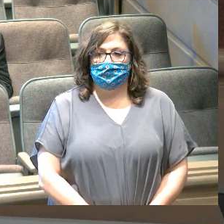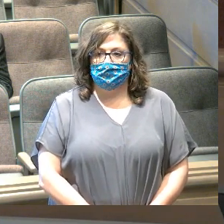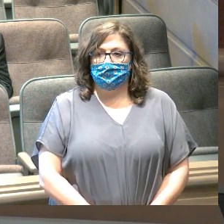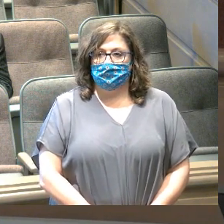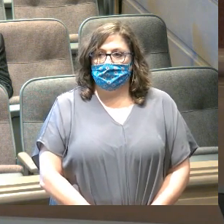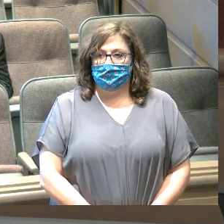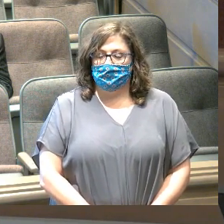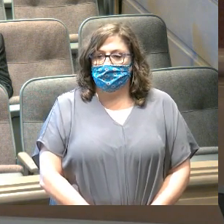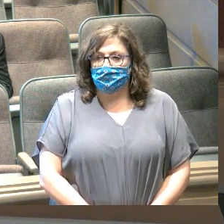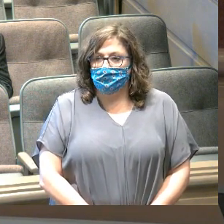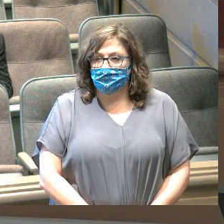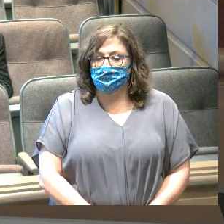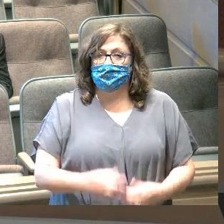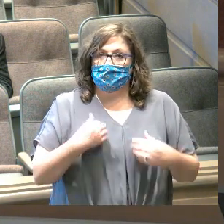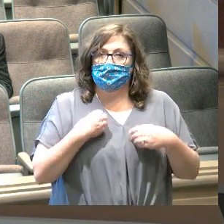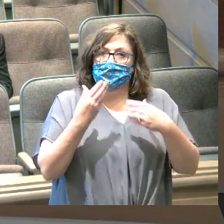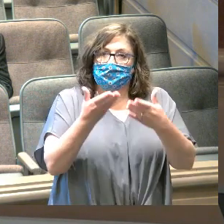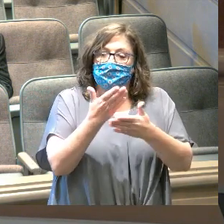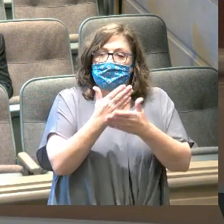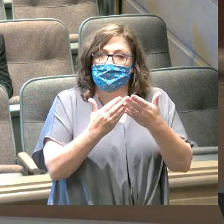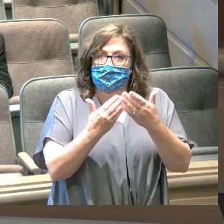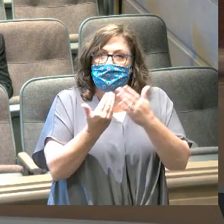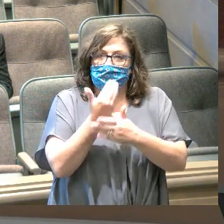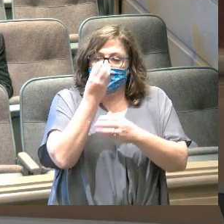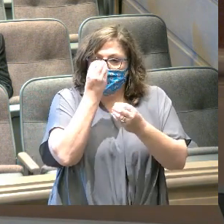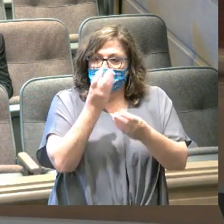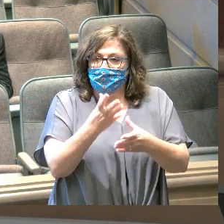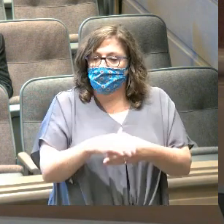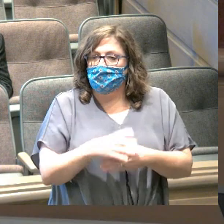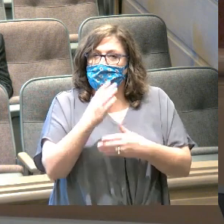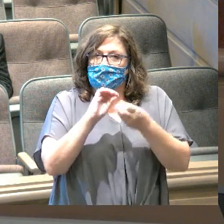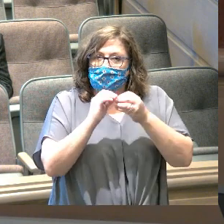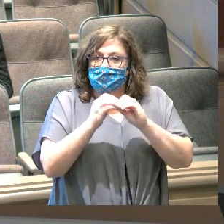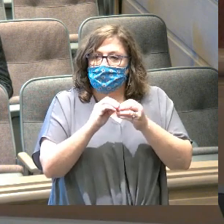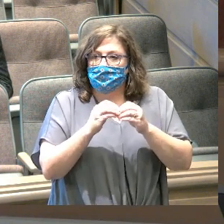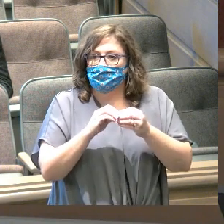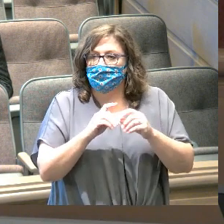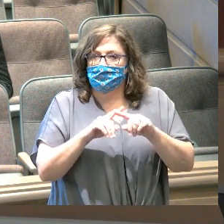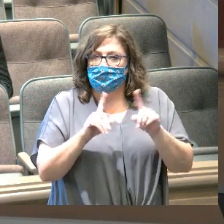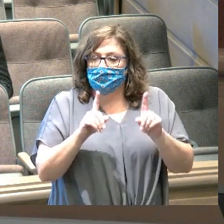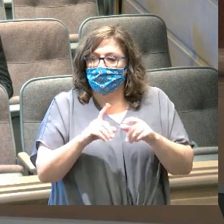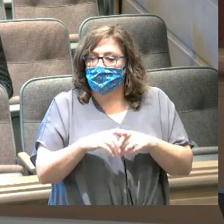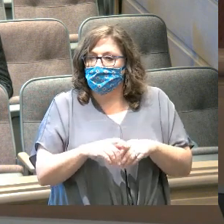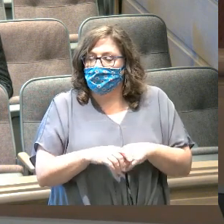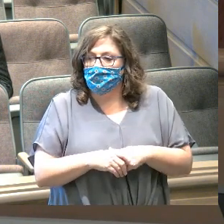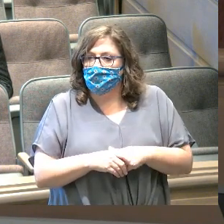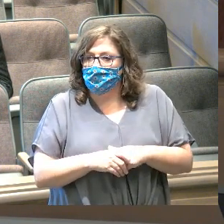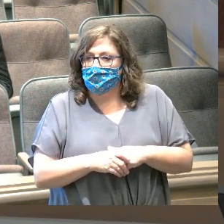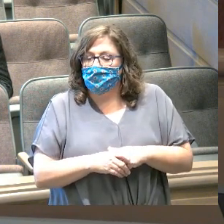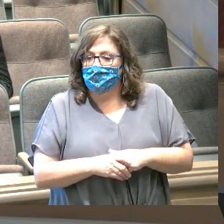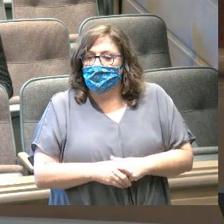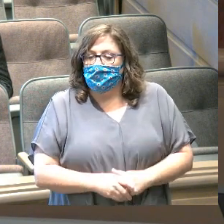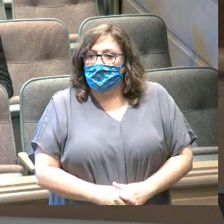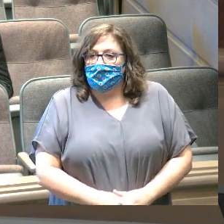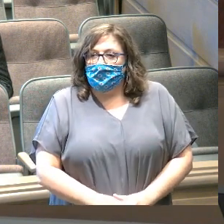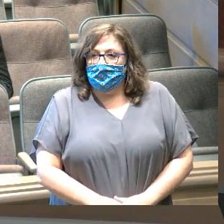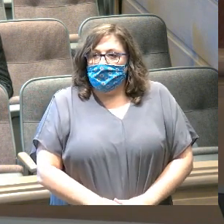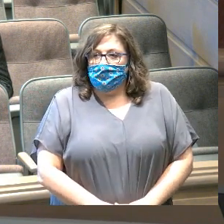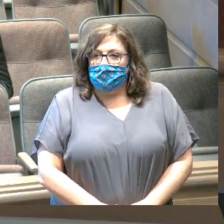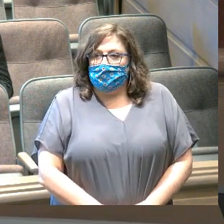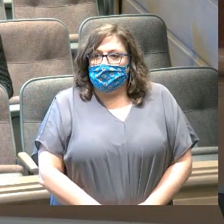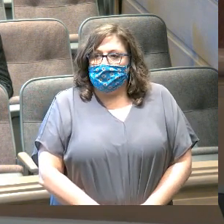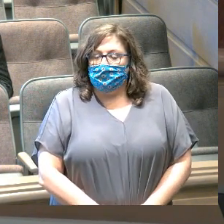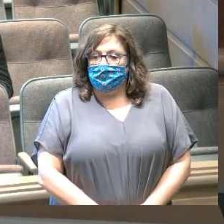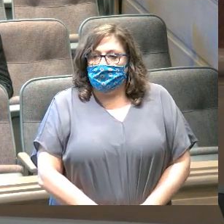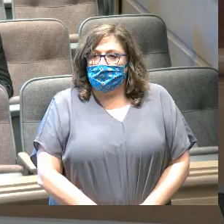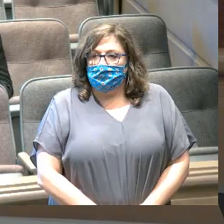I want to give you a few updates and give you some figures of some of the stacks that's going on. Thank our mayor and our